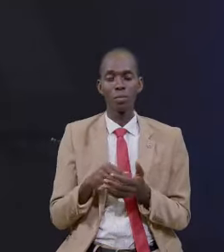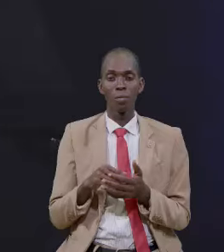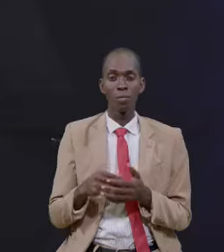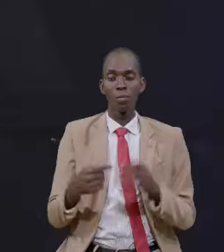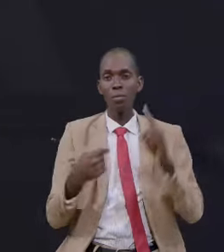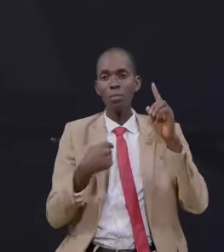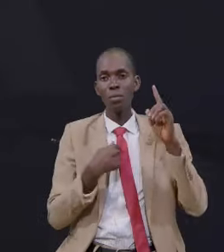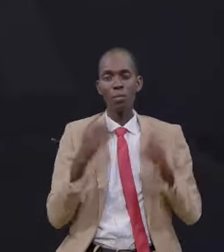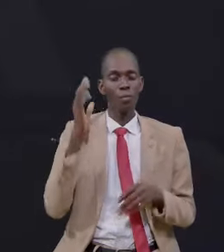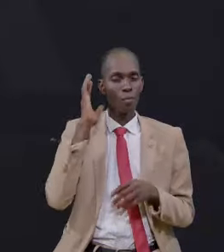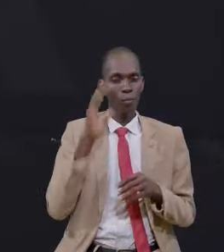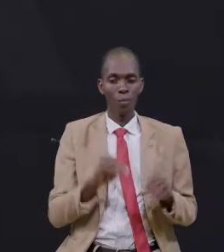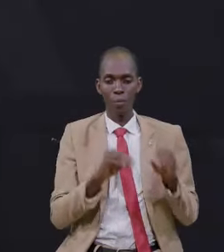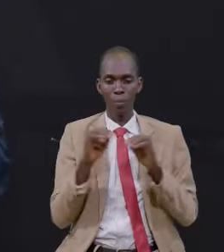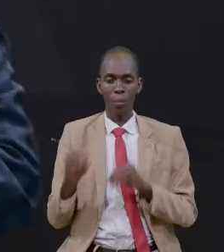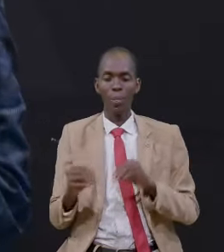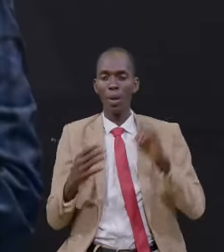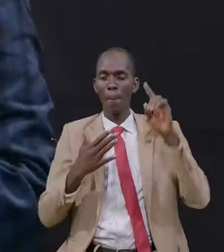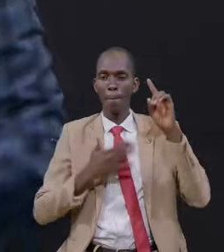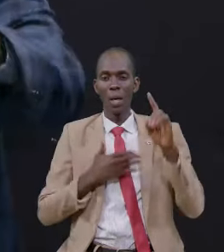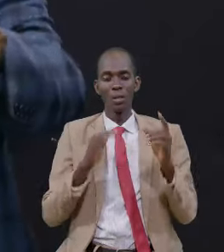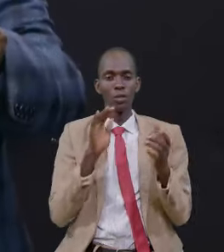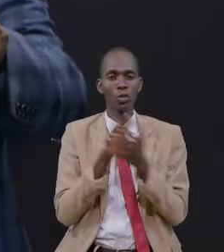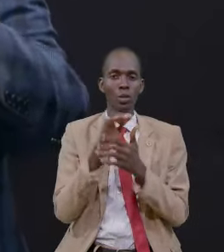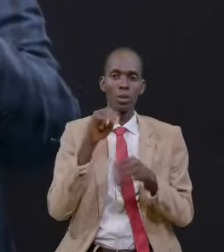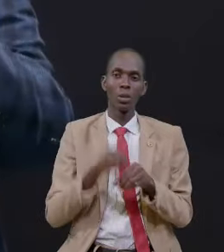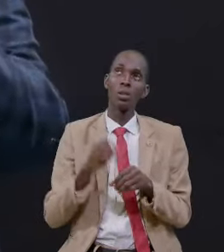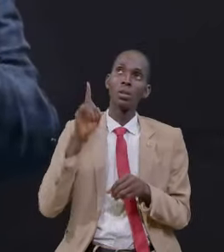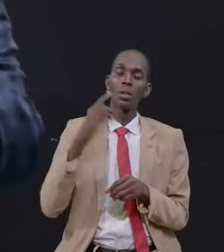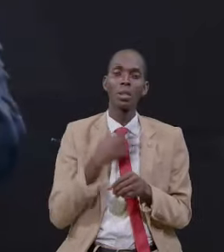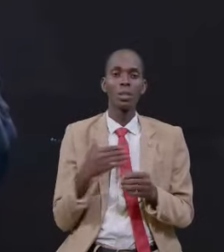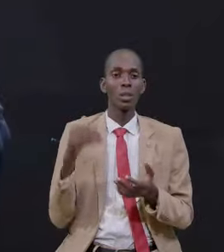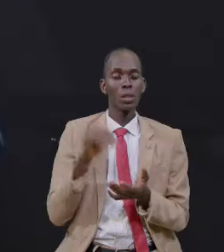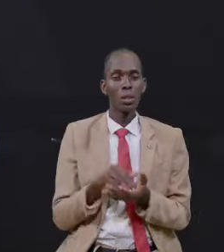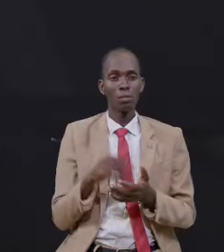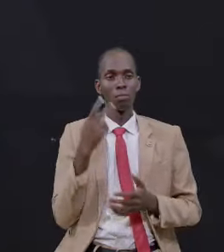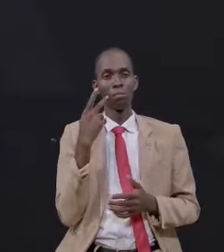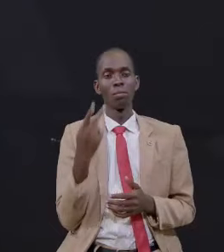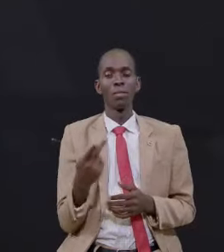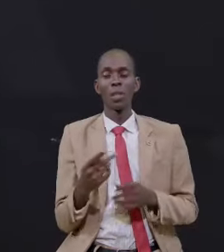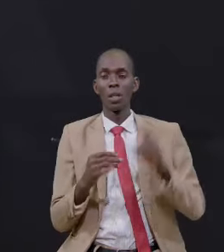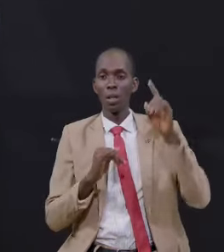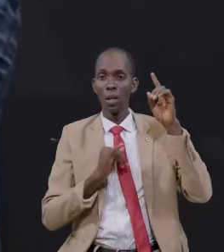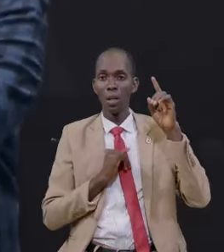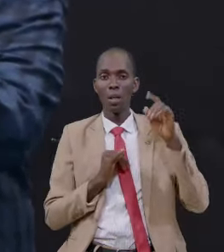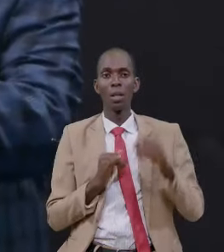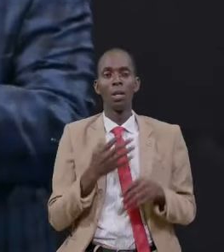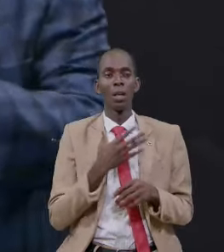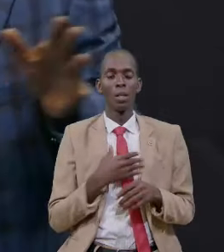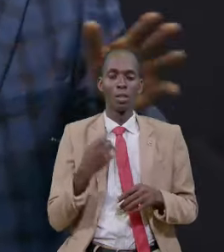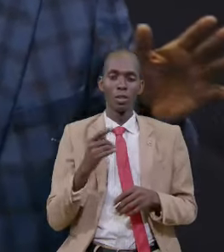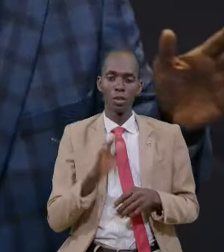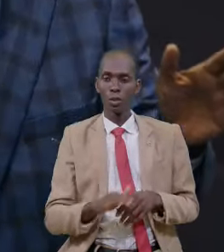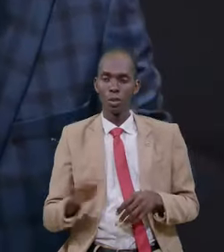put my trust in him. And again, behold, I am the children